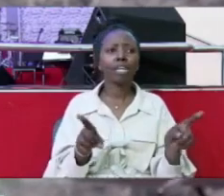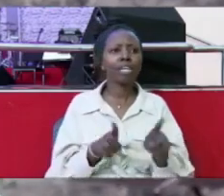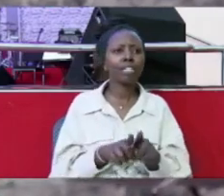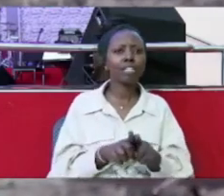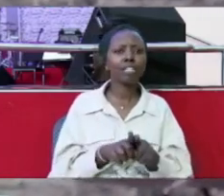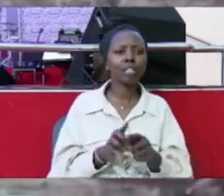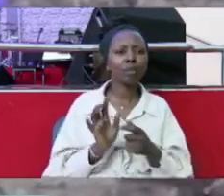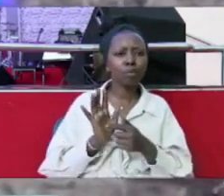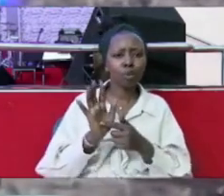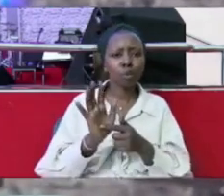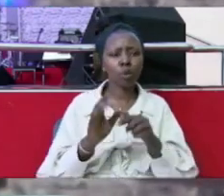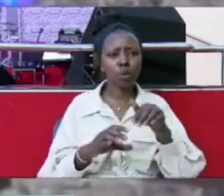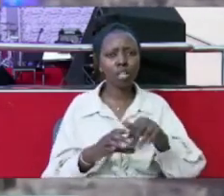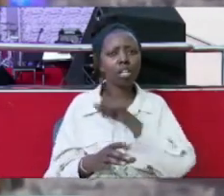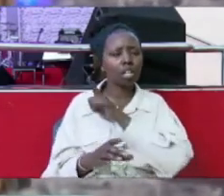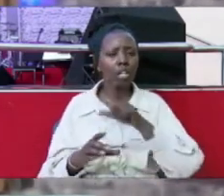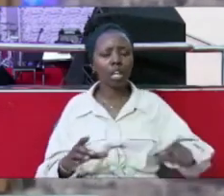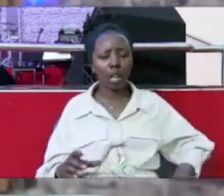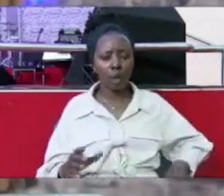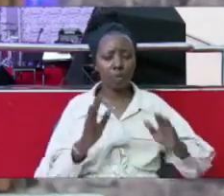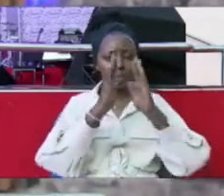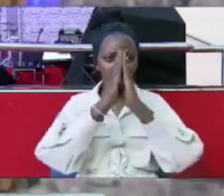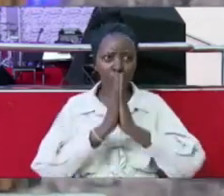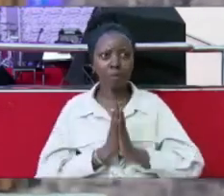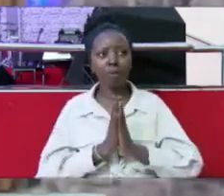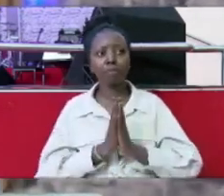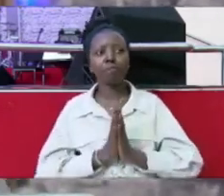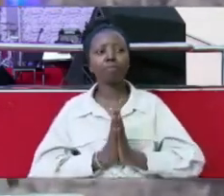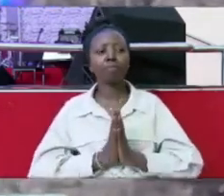Lord's Prayer.